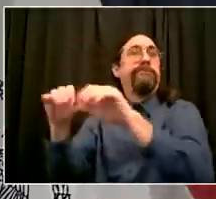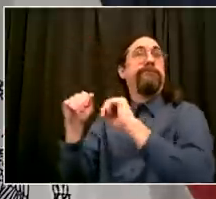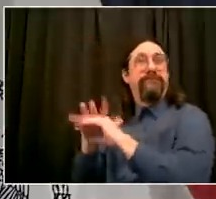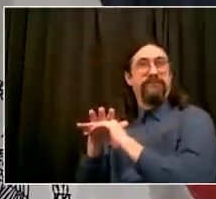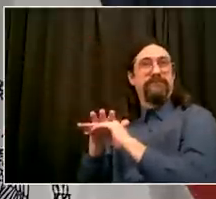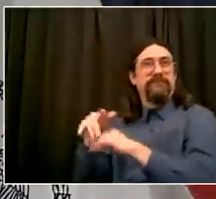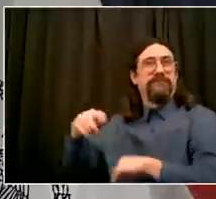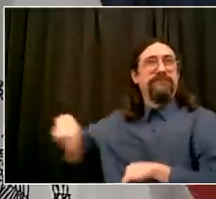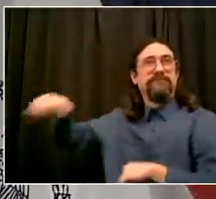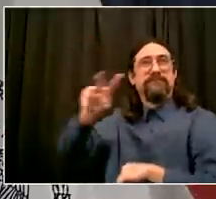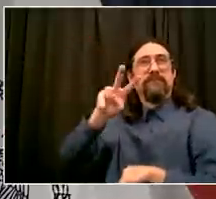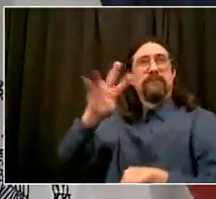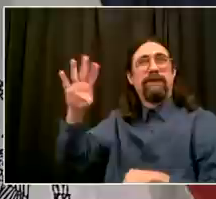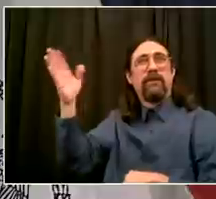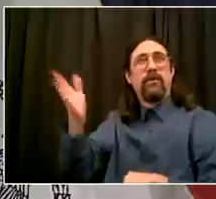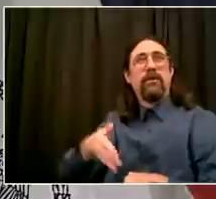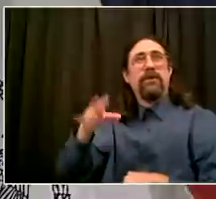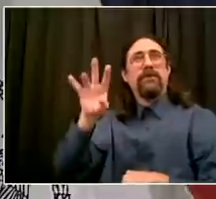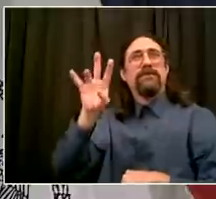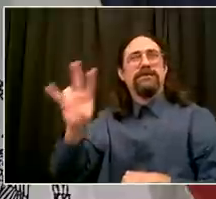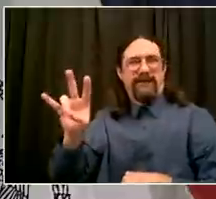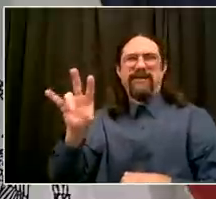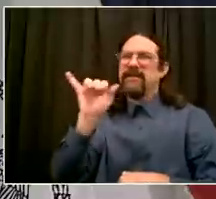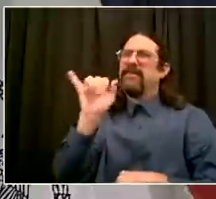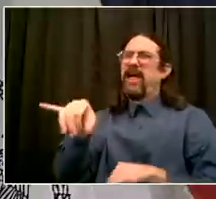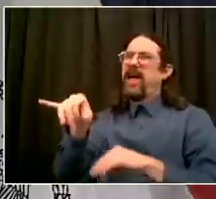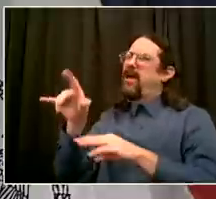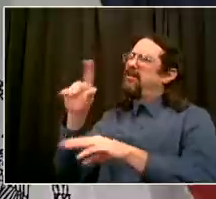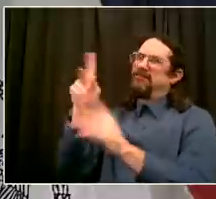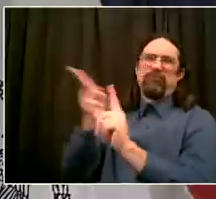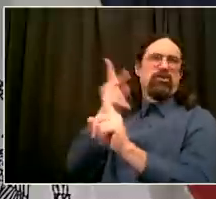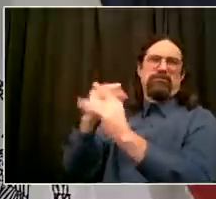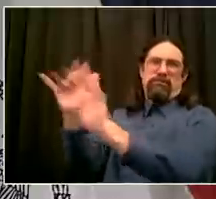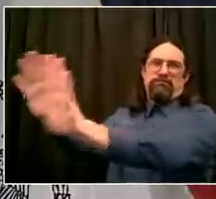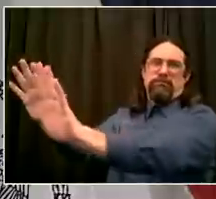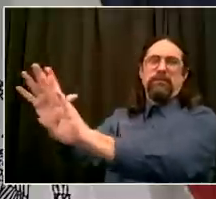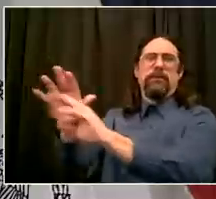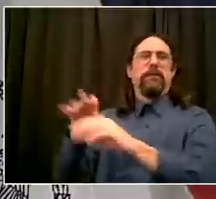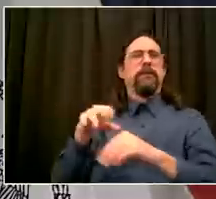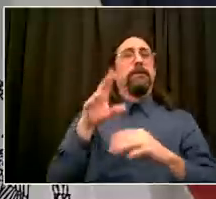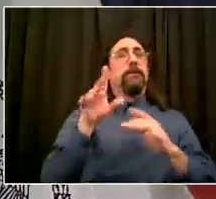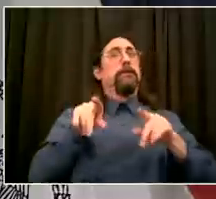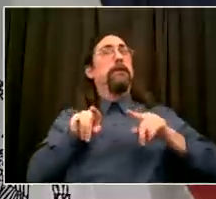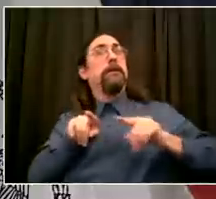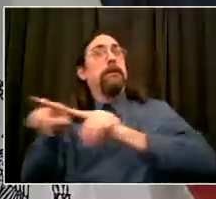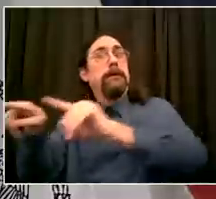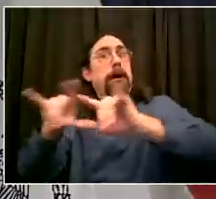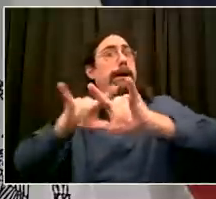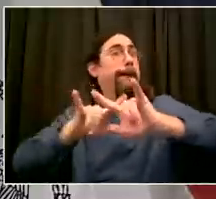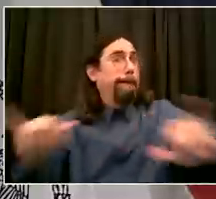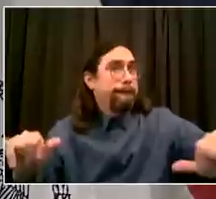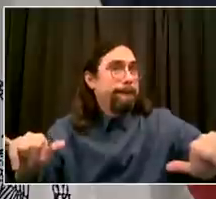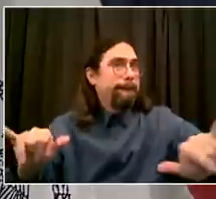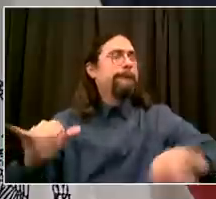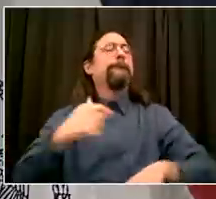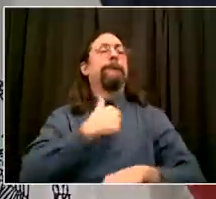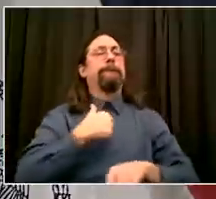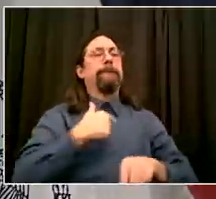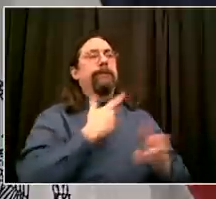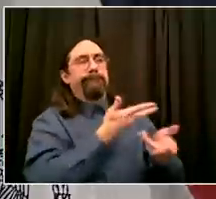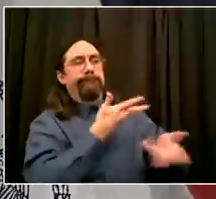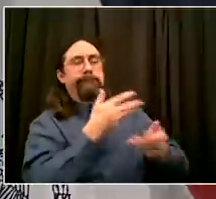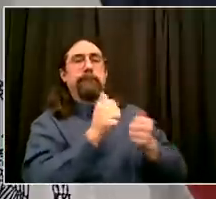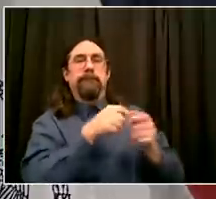We're going to have an announcement on that very shortly. In some cases, there might be cases where an individual can be brought to